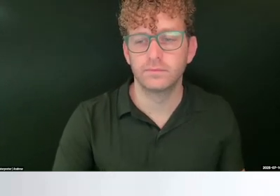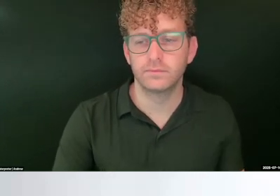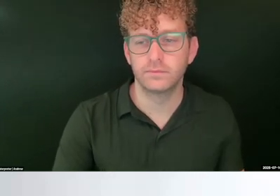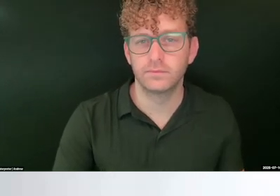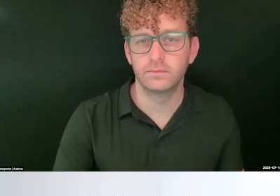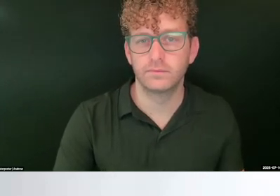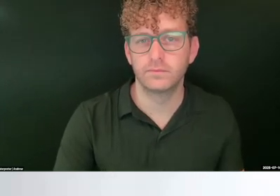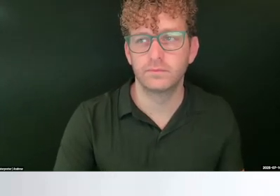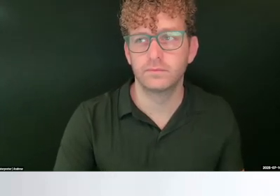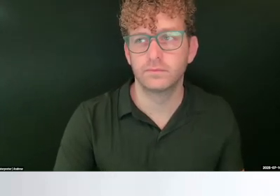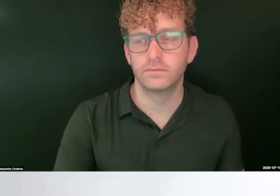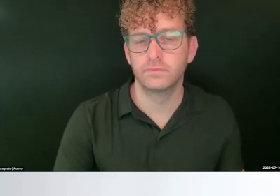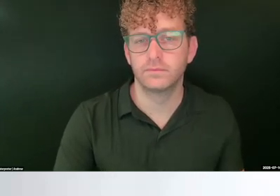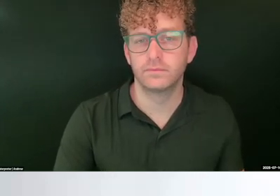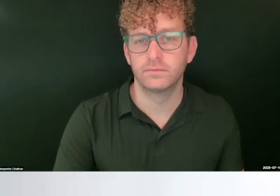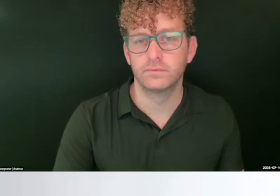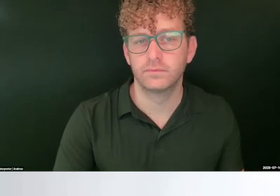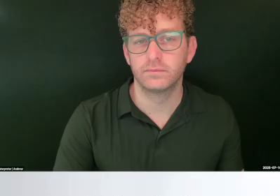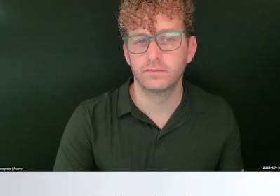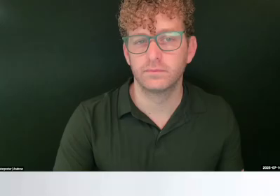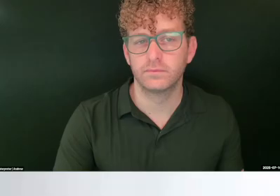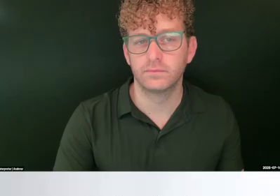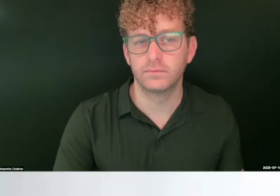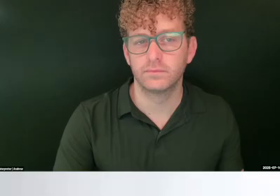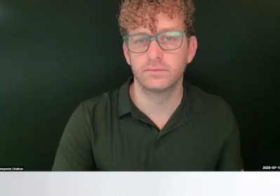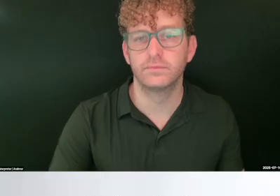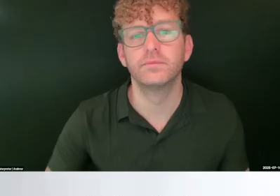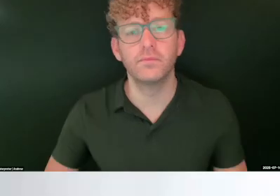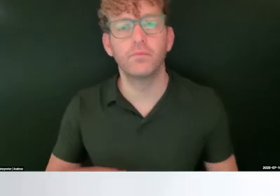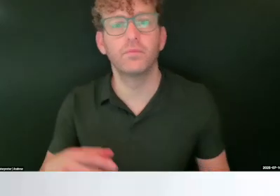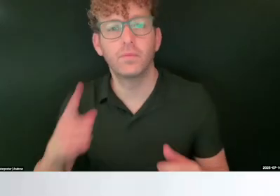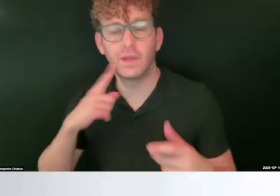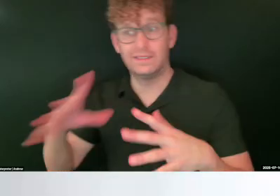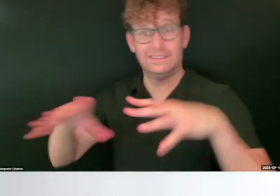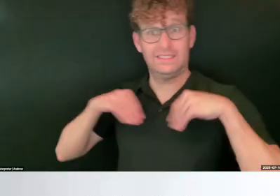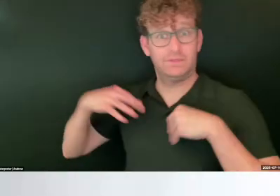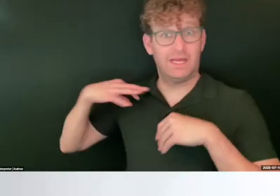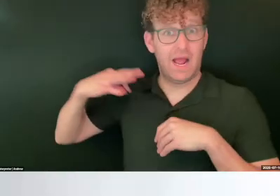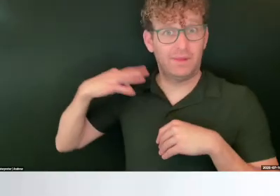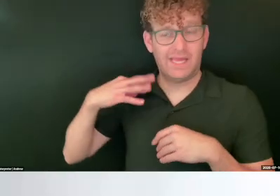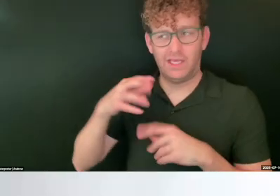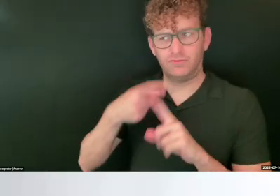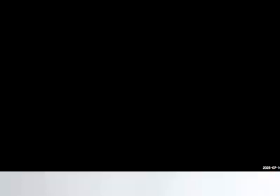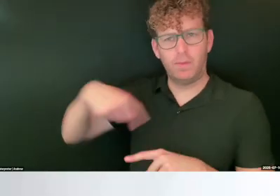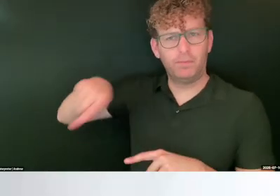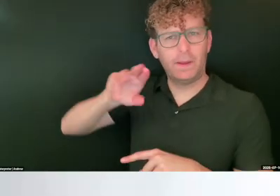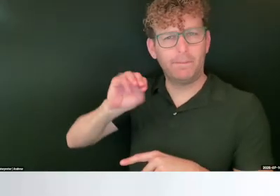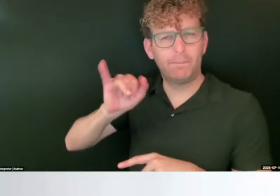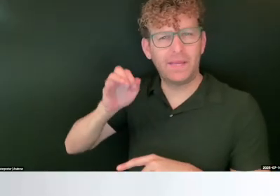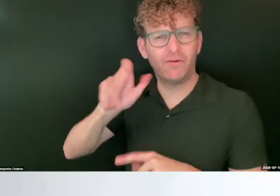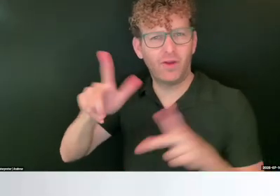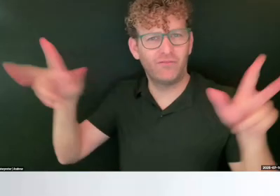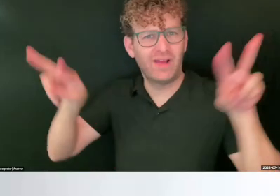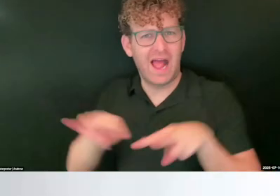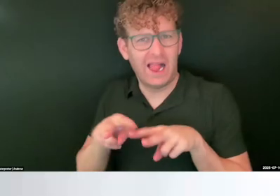been allocated to DCAP. DCAP has been accepting applications from Imperial Valley residents beginning September 2024